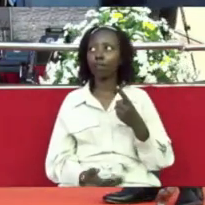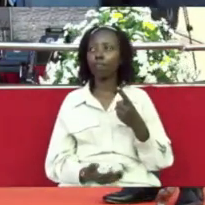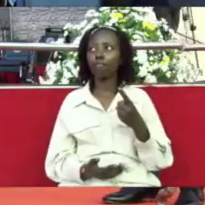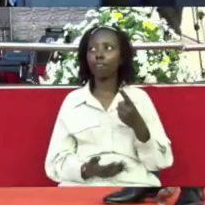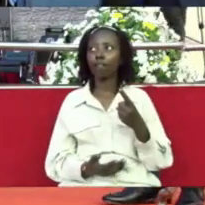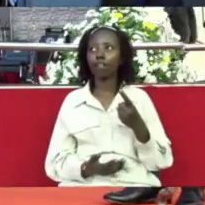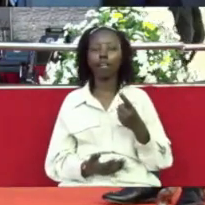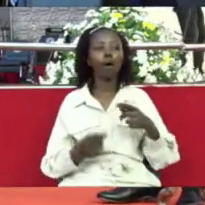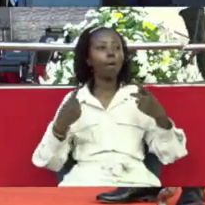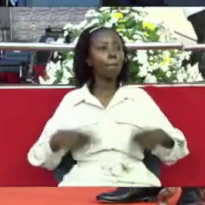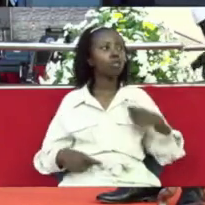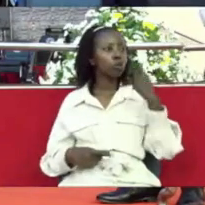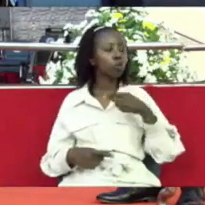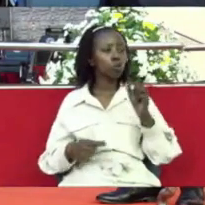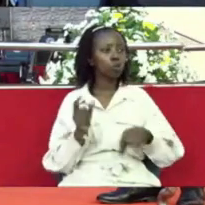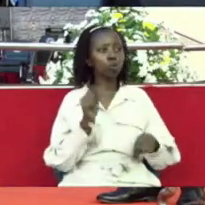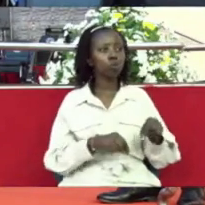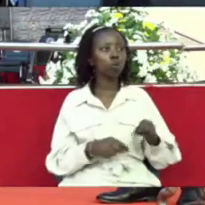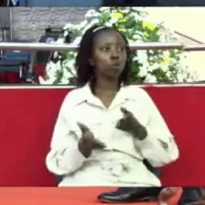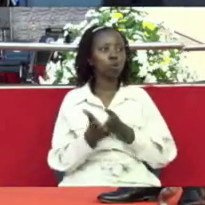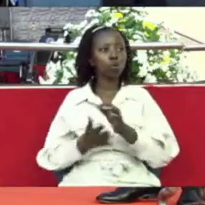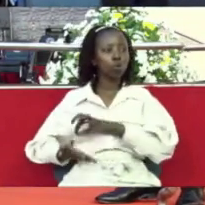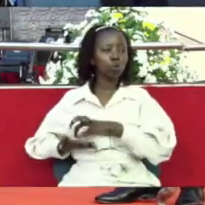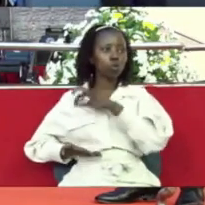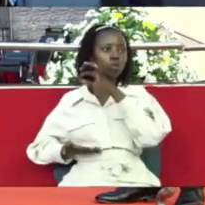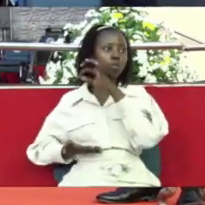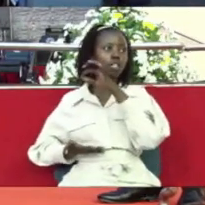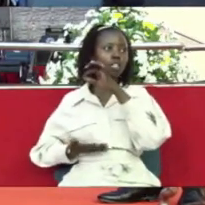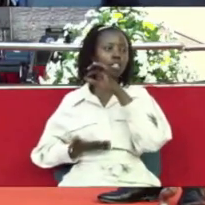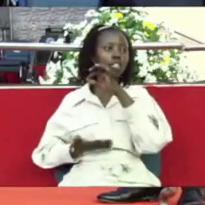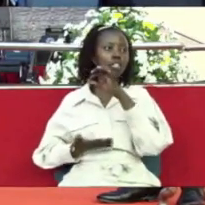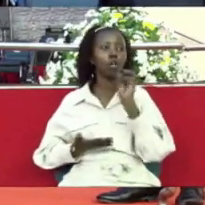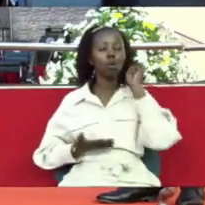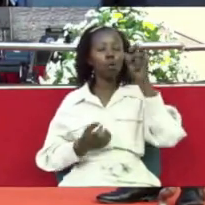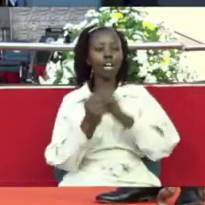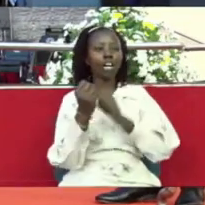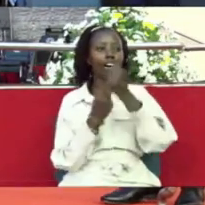but he who sows to the Spirit will of the Spirit reap everlasting life."